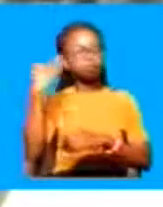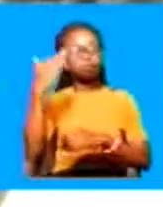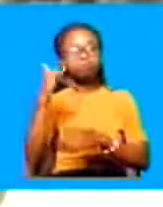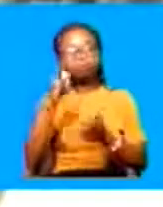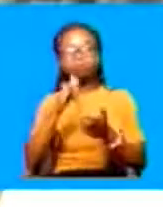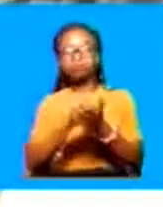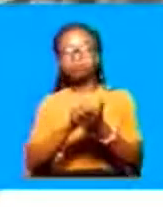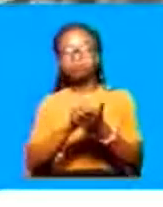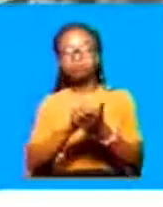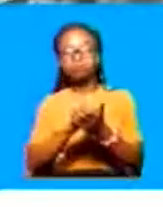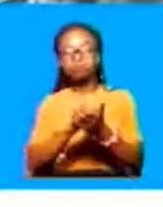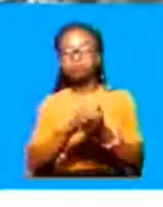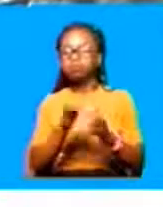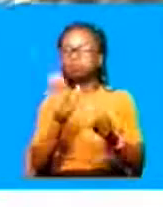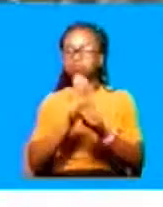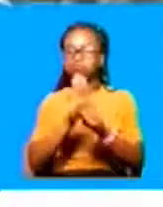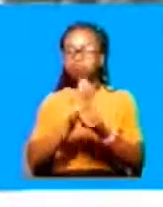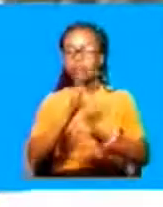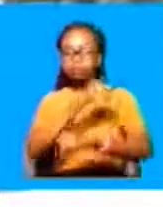schools